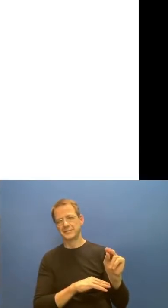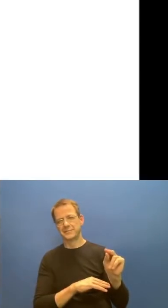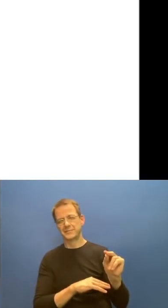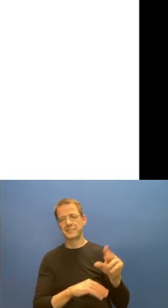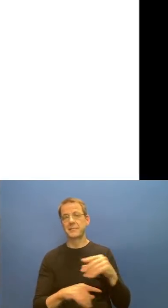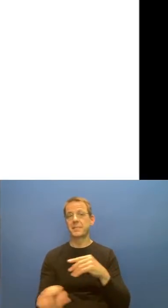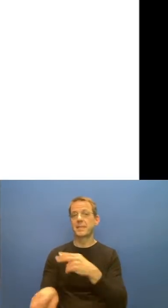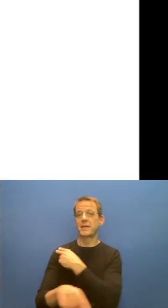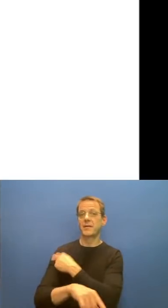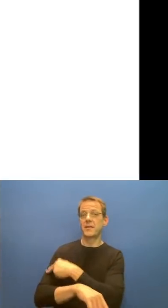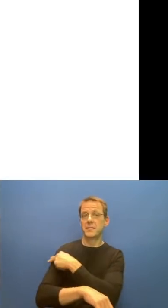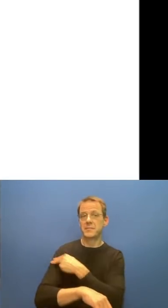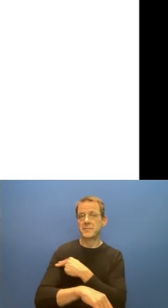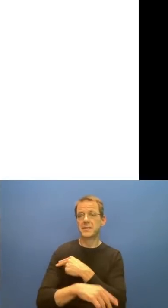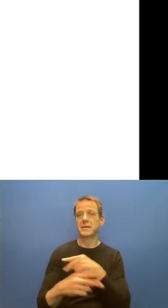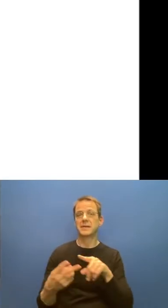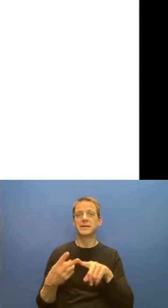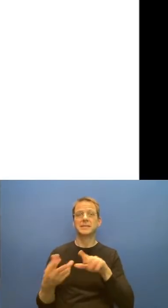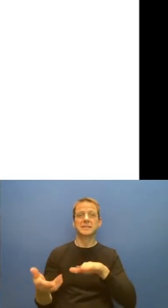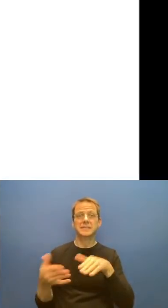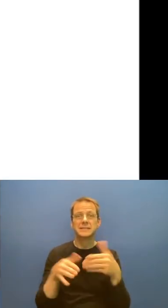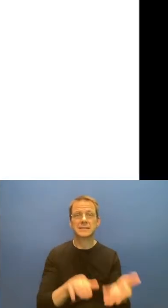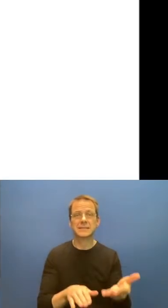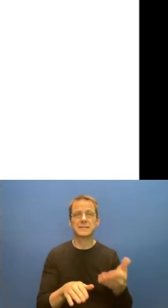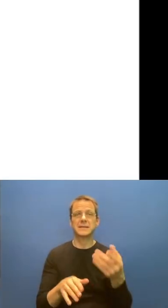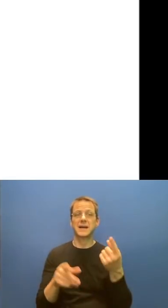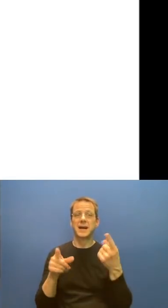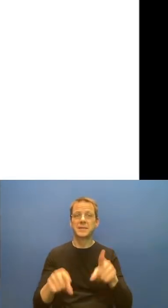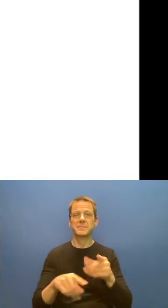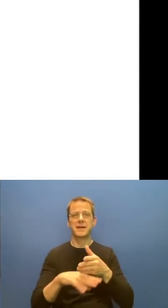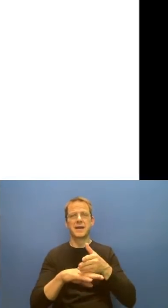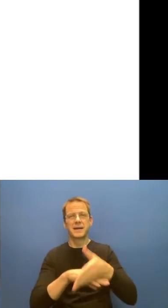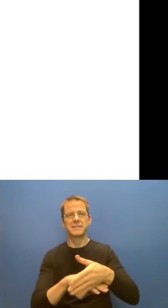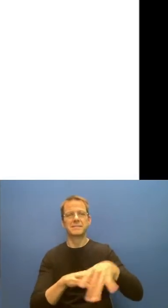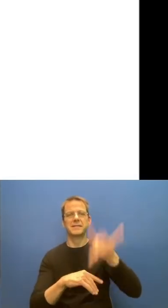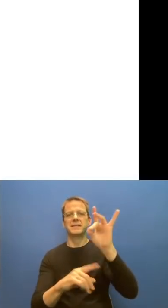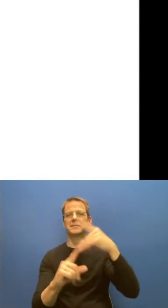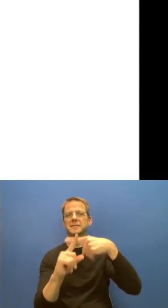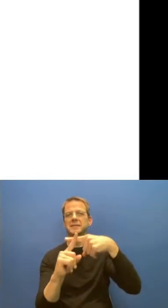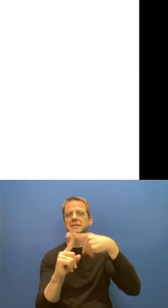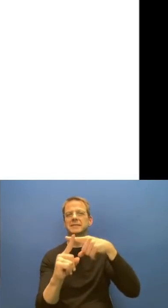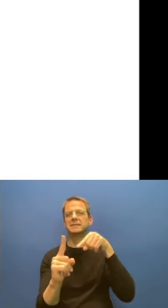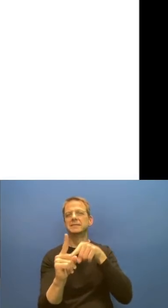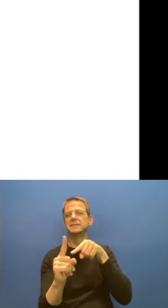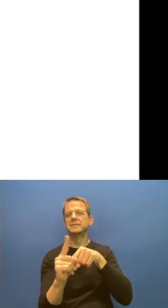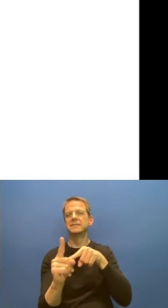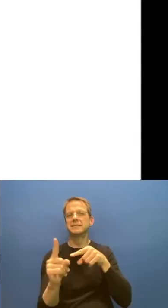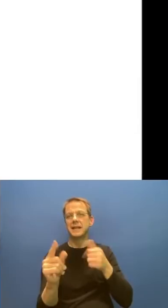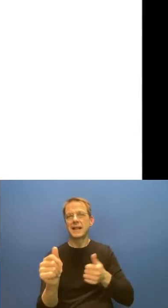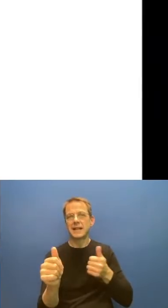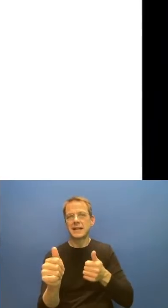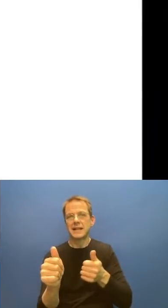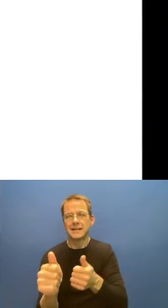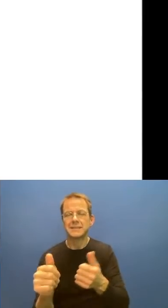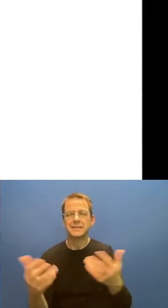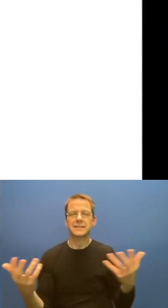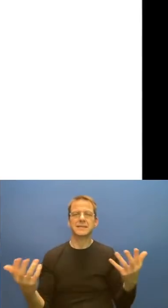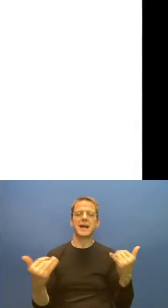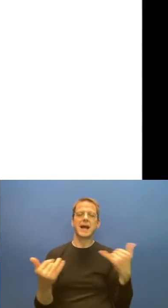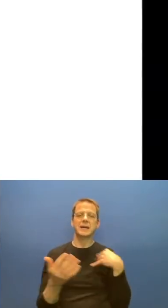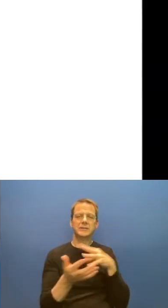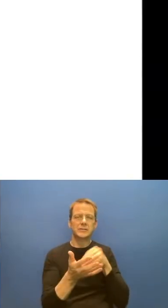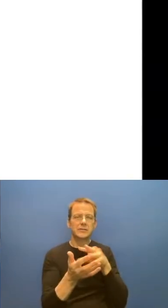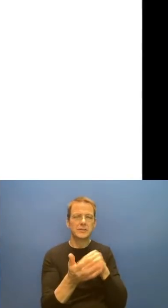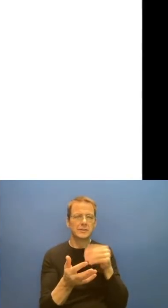learning about this. We're going to know a lot more in 2 weeks. But let's just say that we have I have to decide whether we want